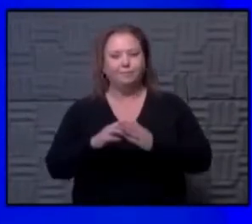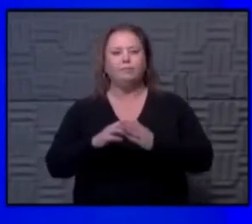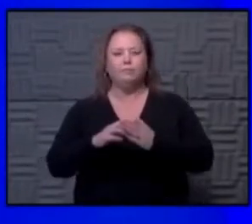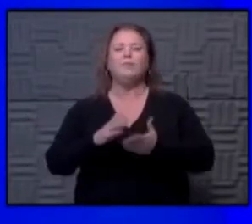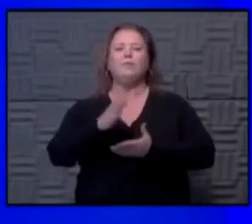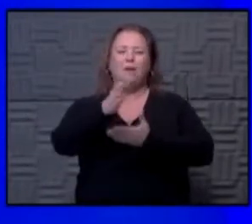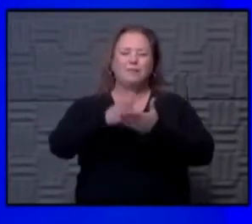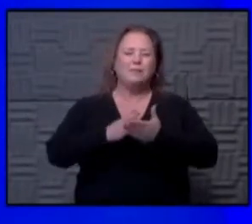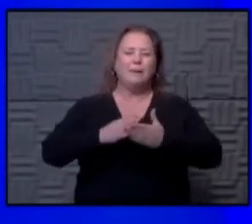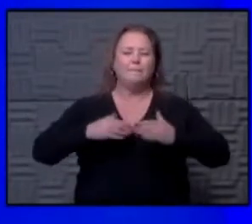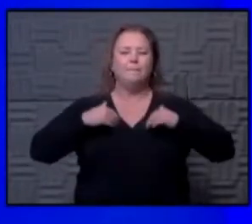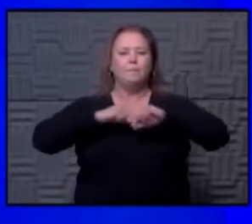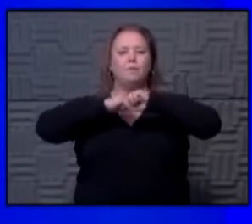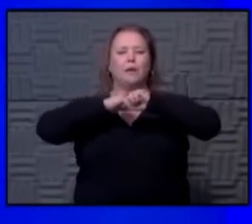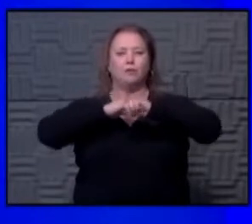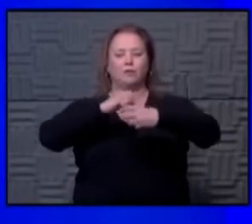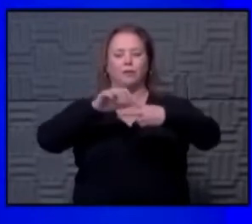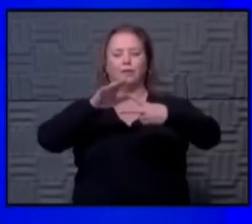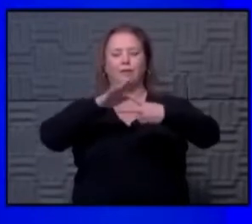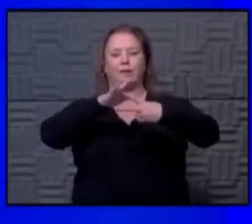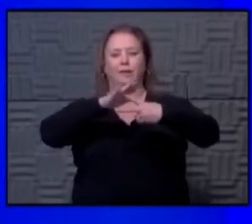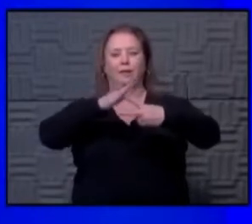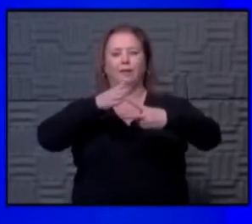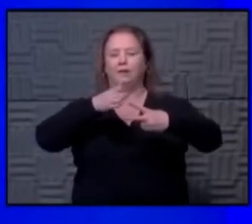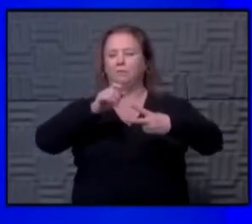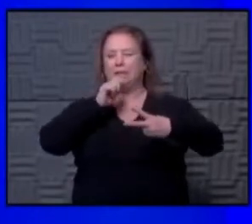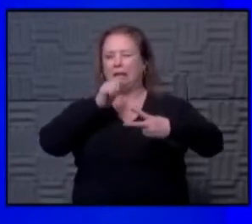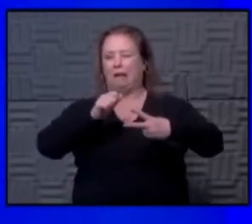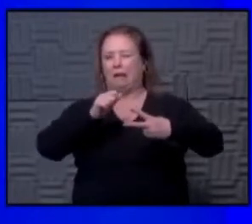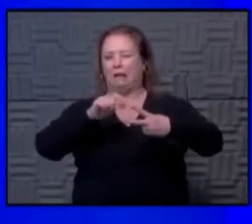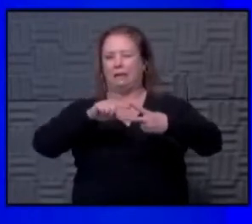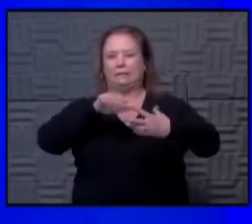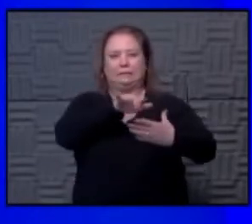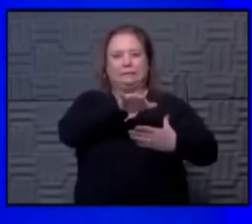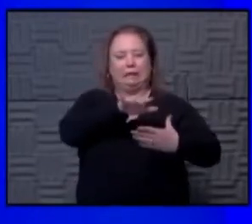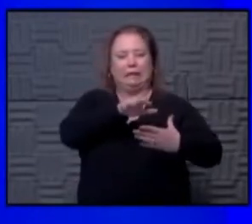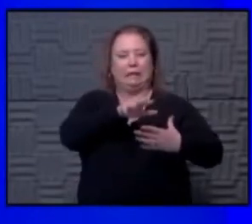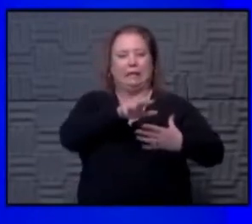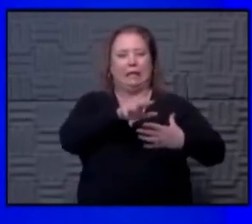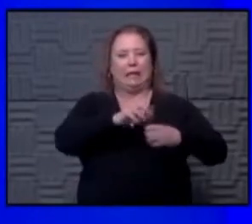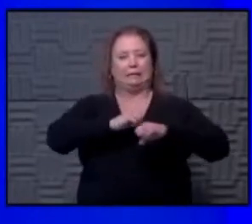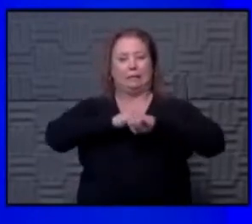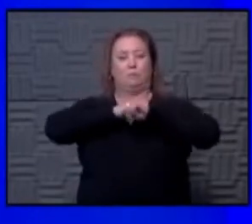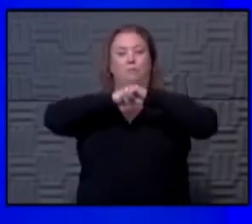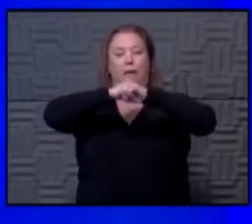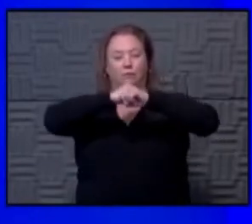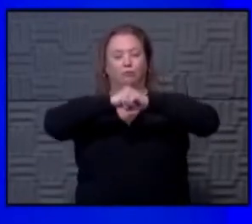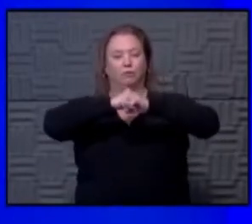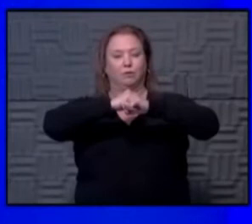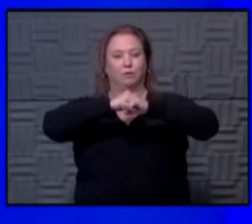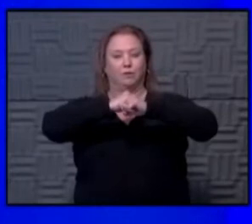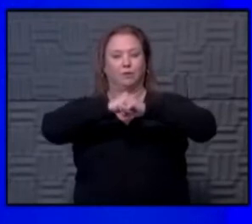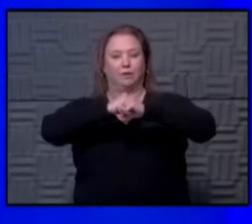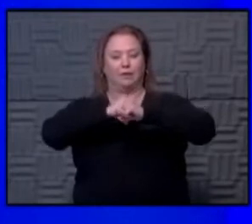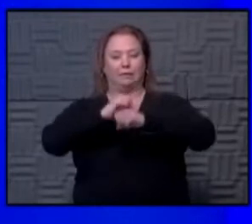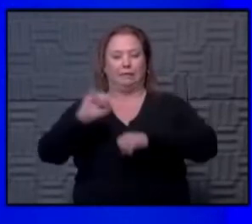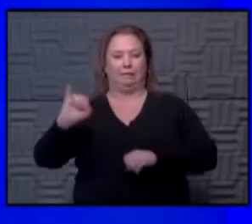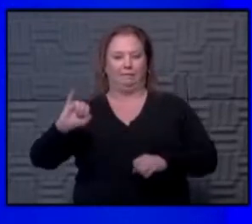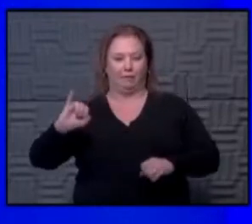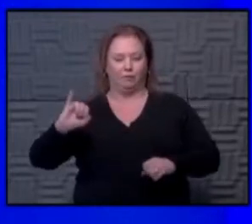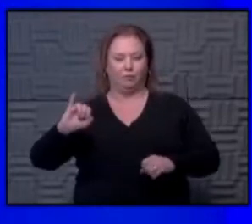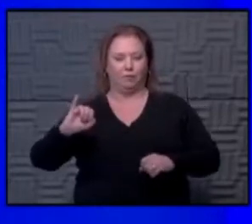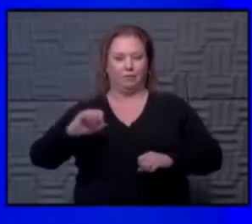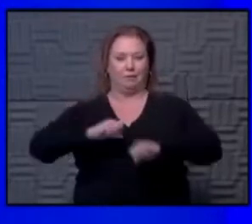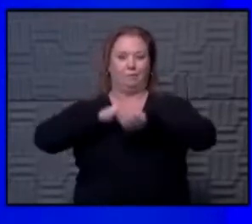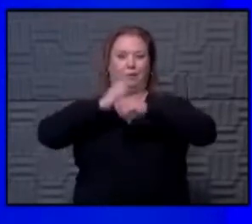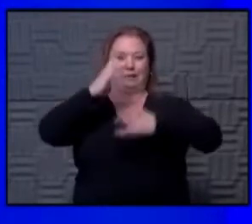some amount of immunity, but I don't believe that was really necessarily studied as far as protection against infection and